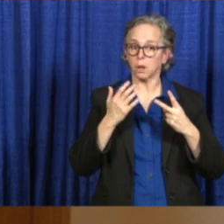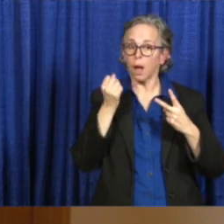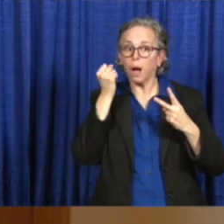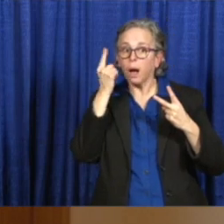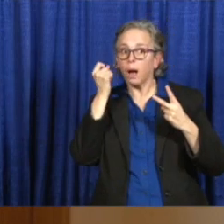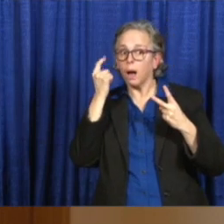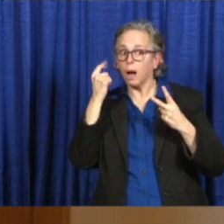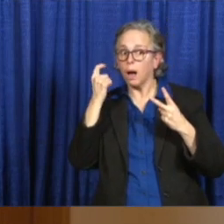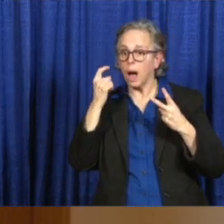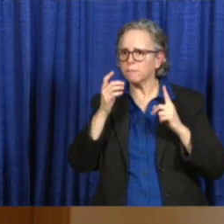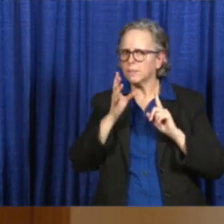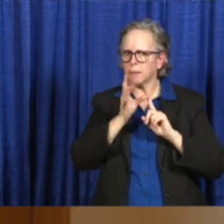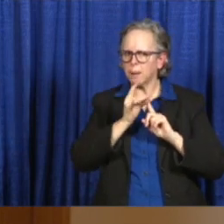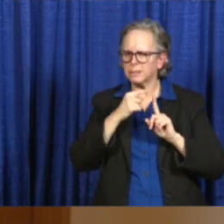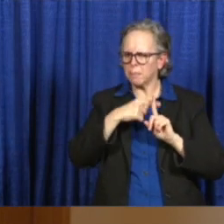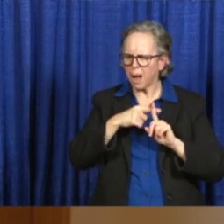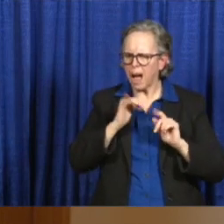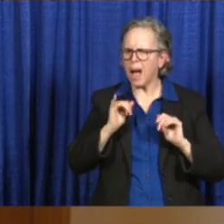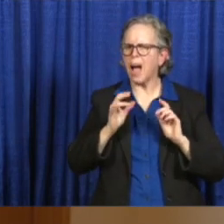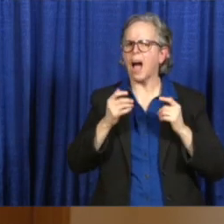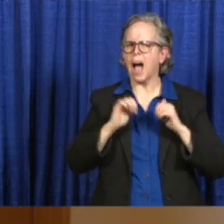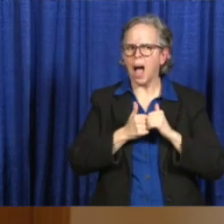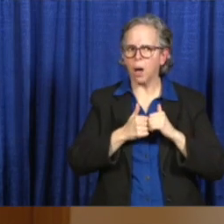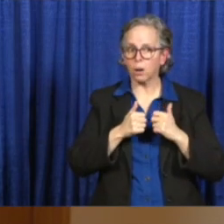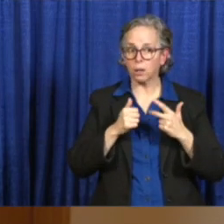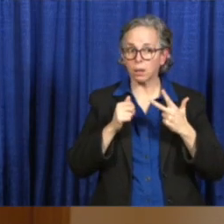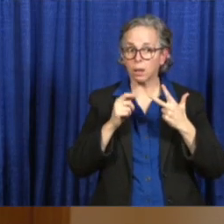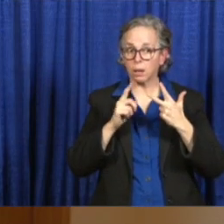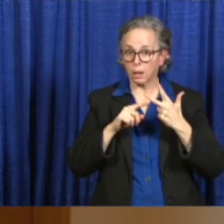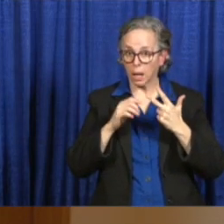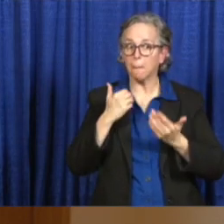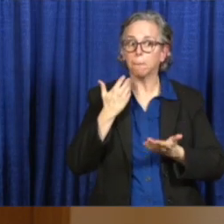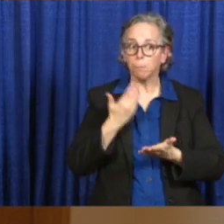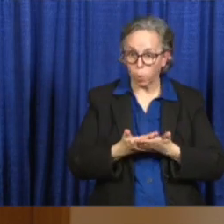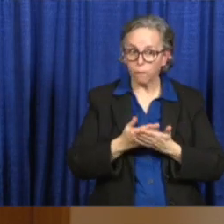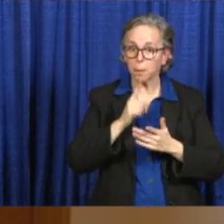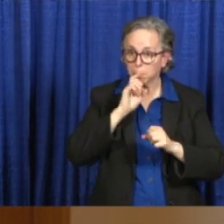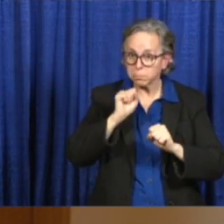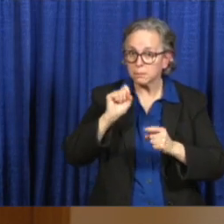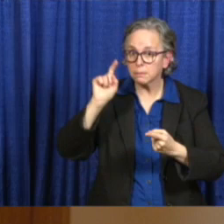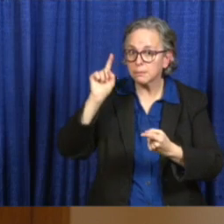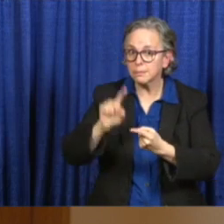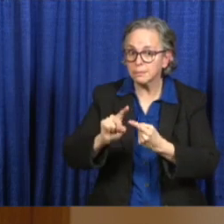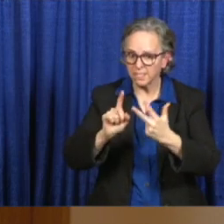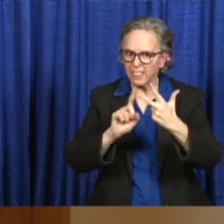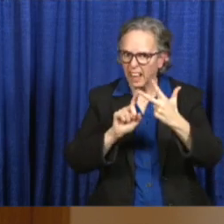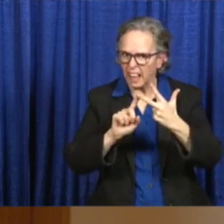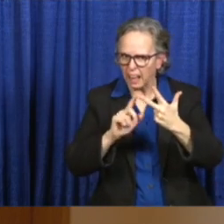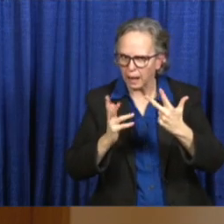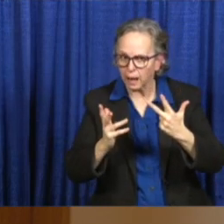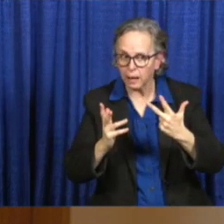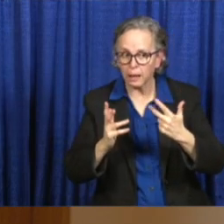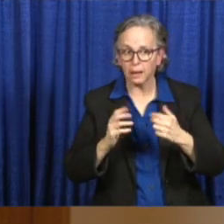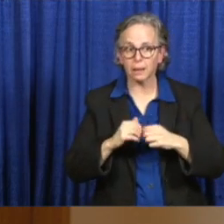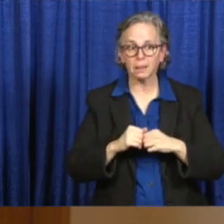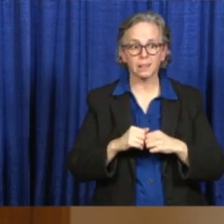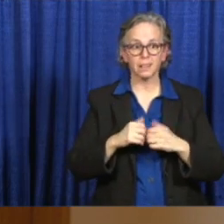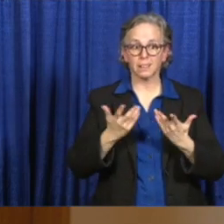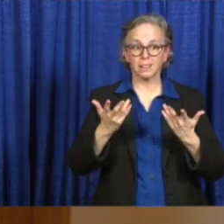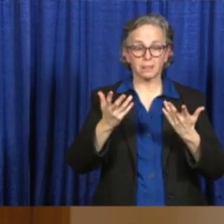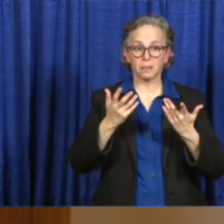able to show that the cases are now very low, so the bottom part of the curve, and then also staying